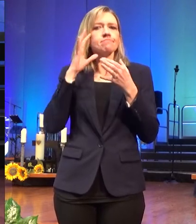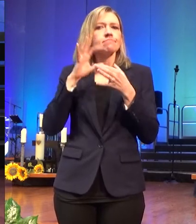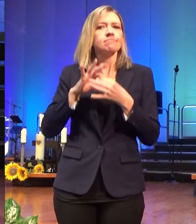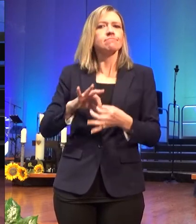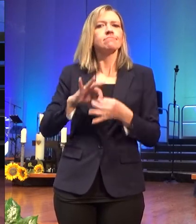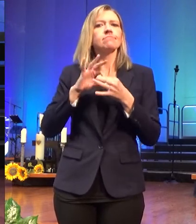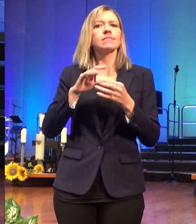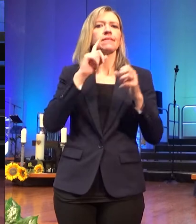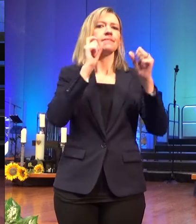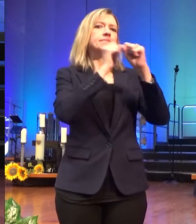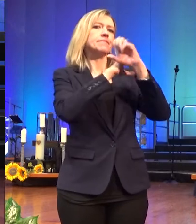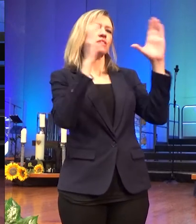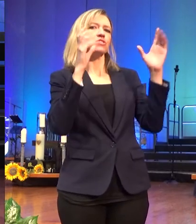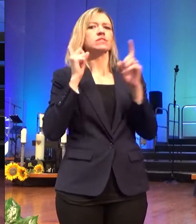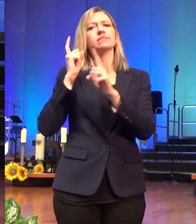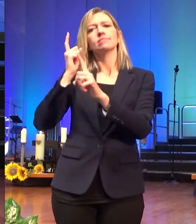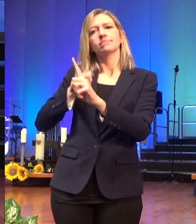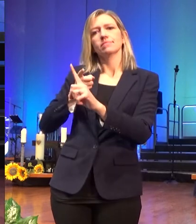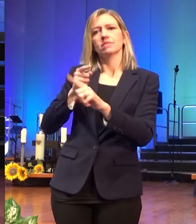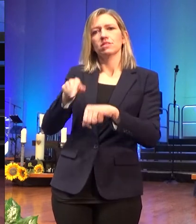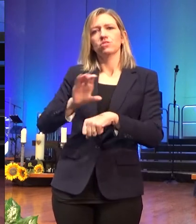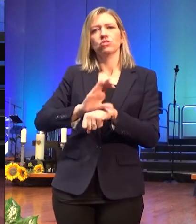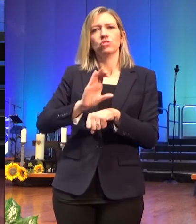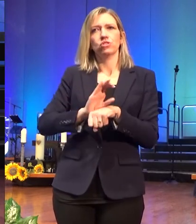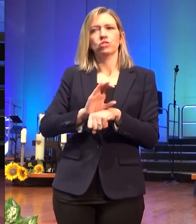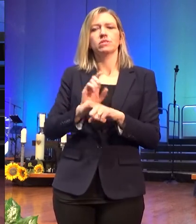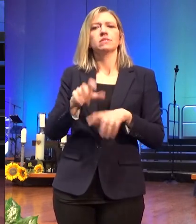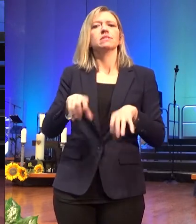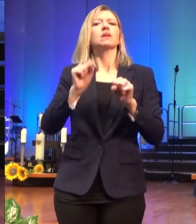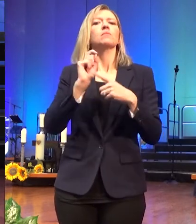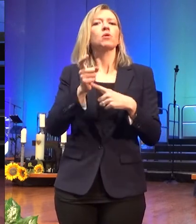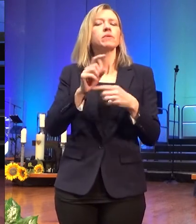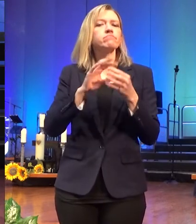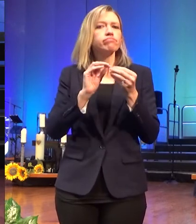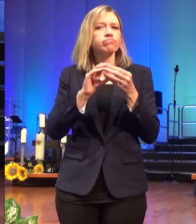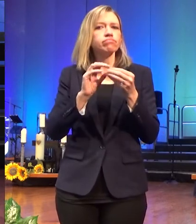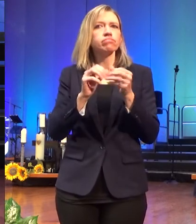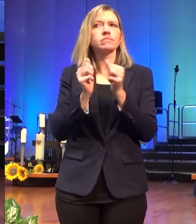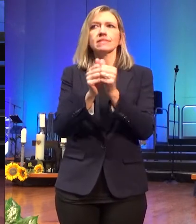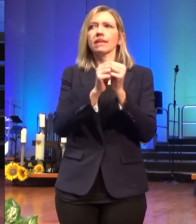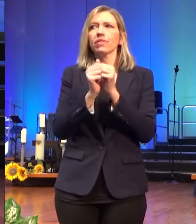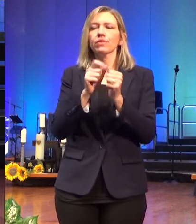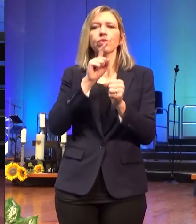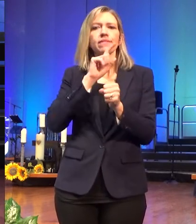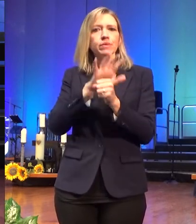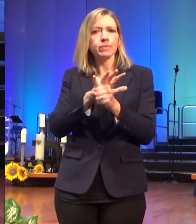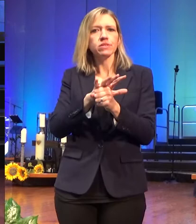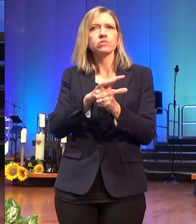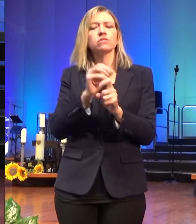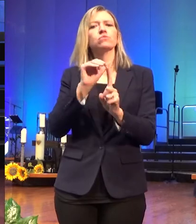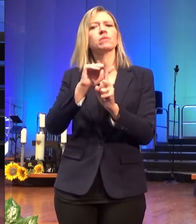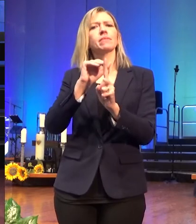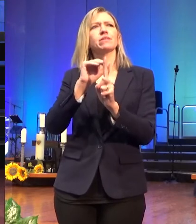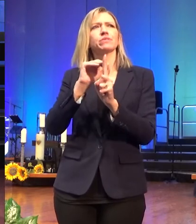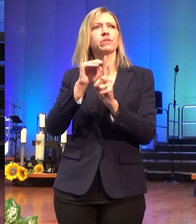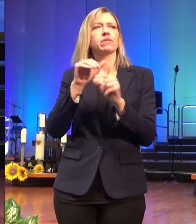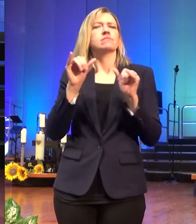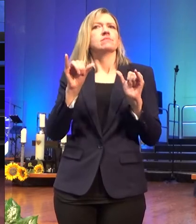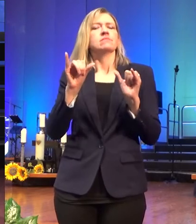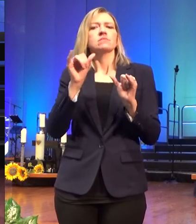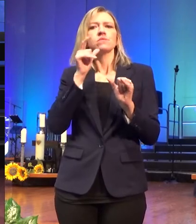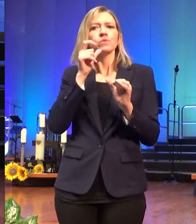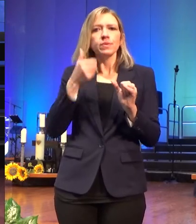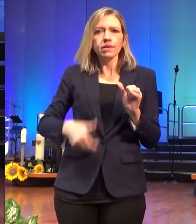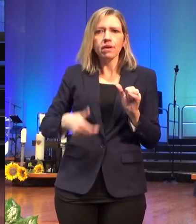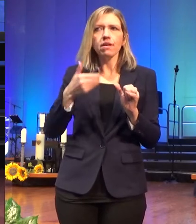mission that is Mile High Church, to take a moment to speak it out loud together as an affirmation and a reminder of who we